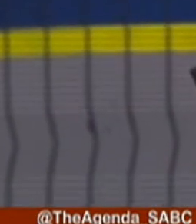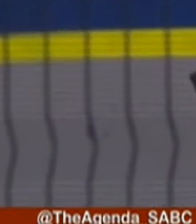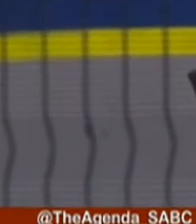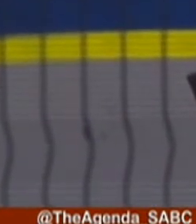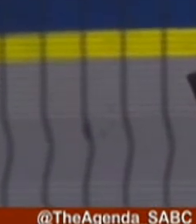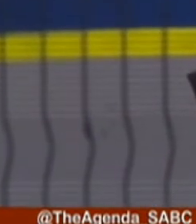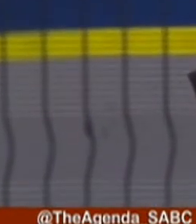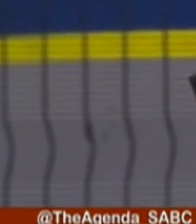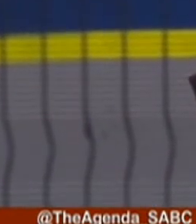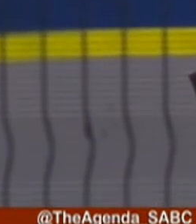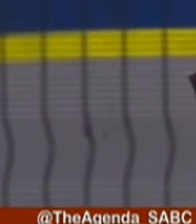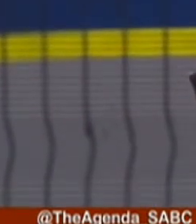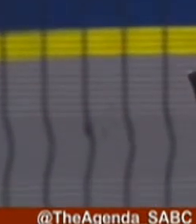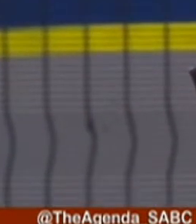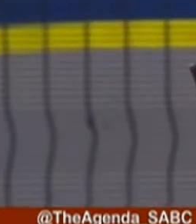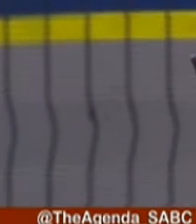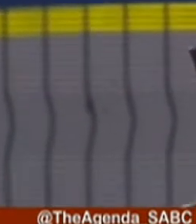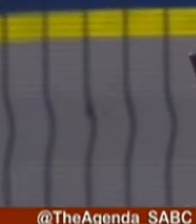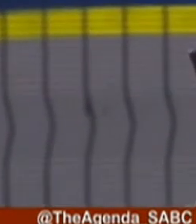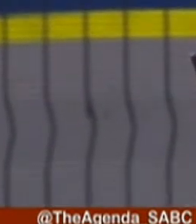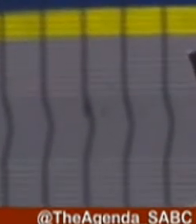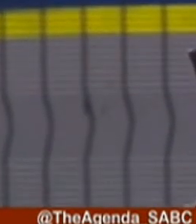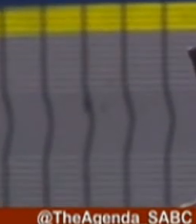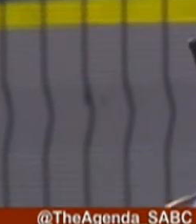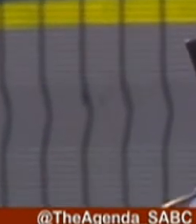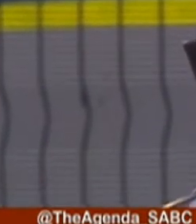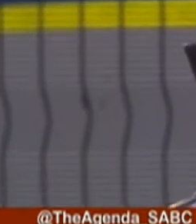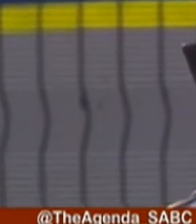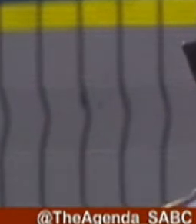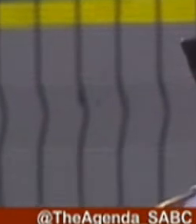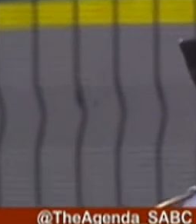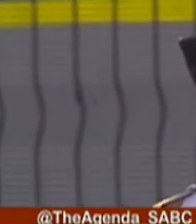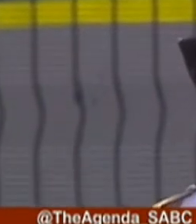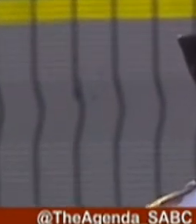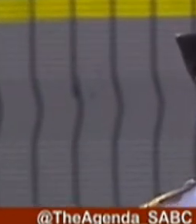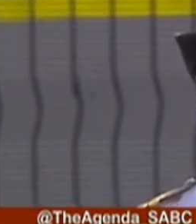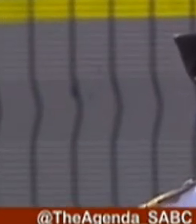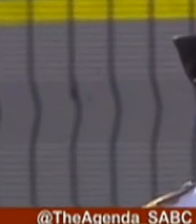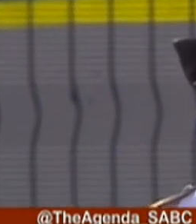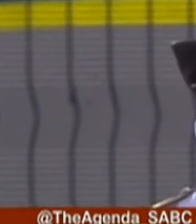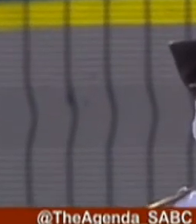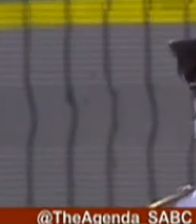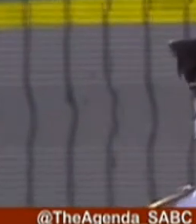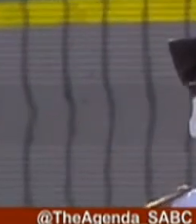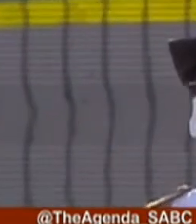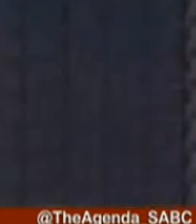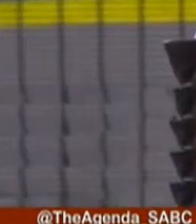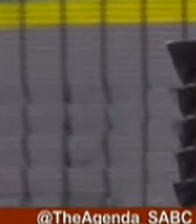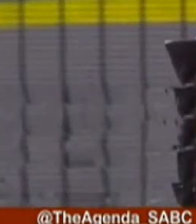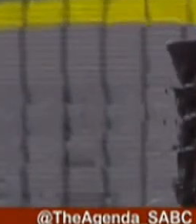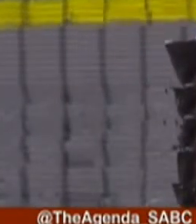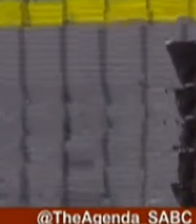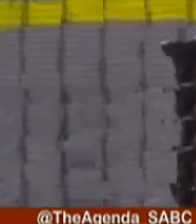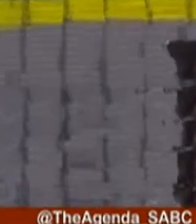addicts of various substances from all over the province.